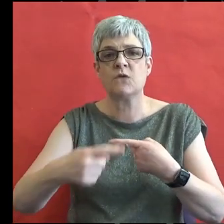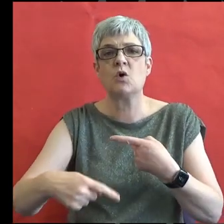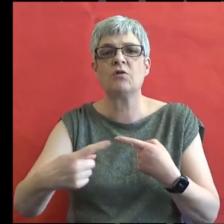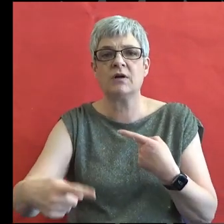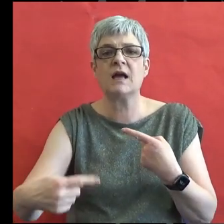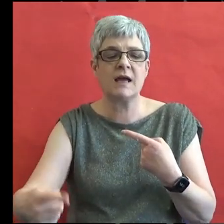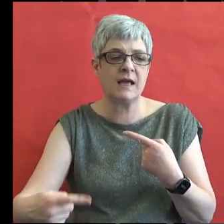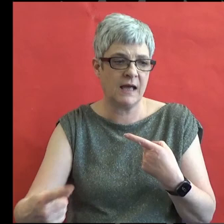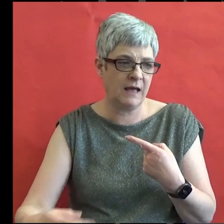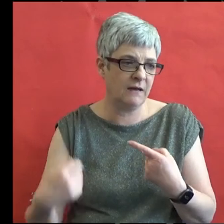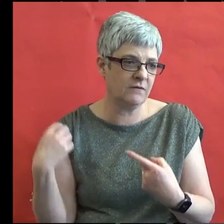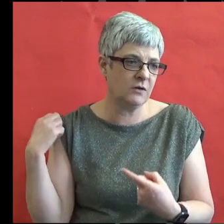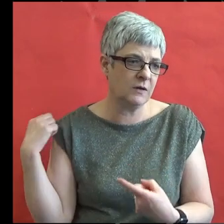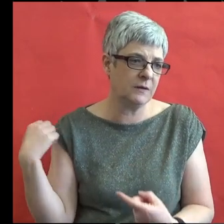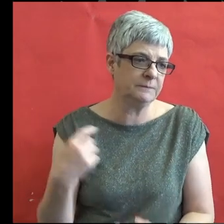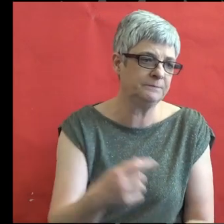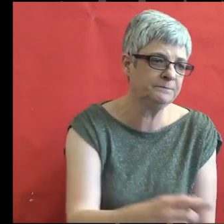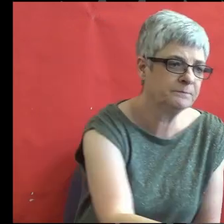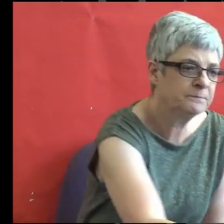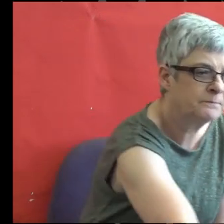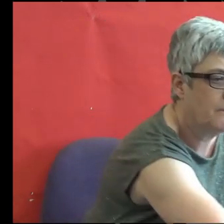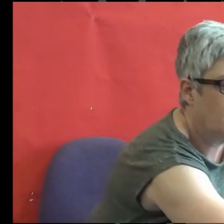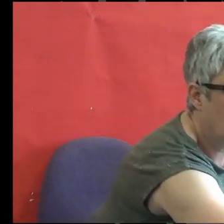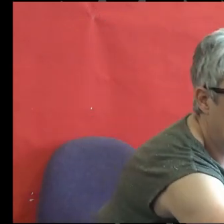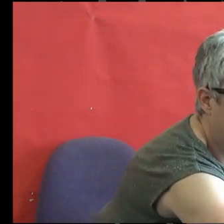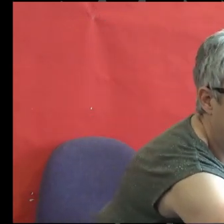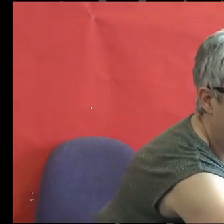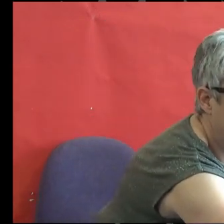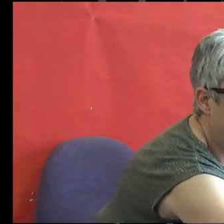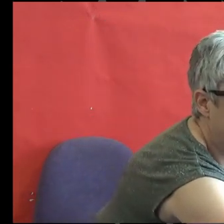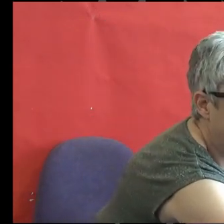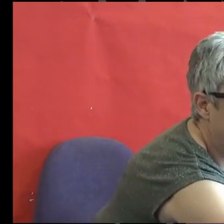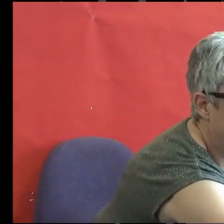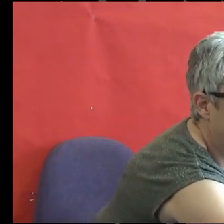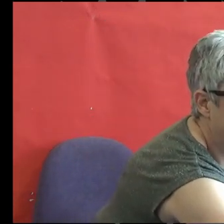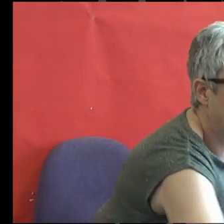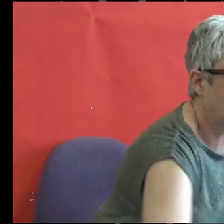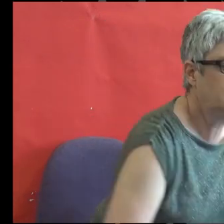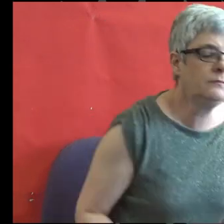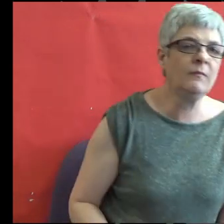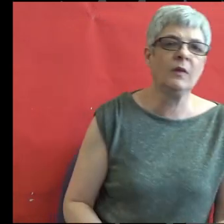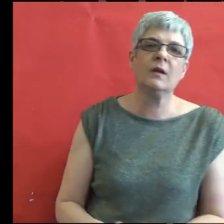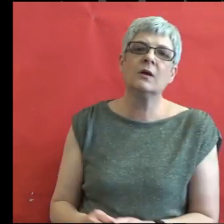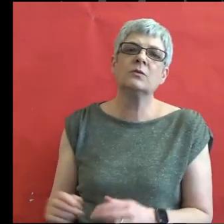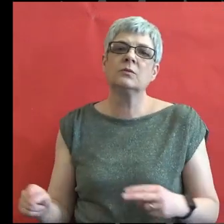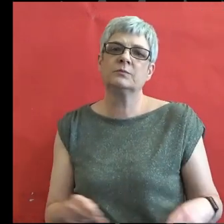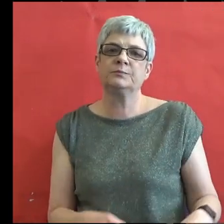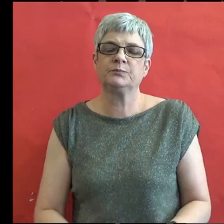Thank you.